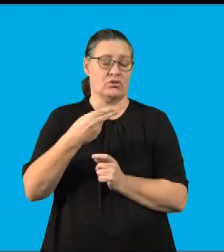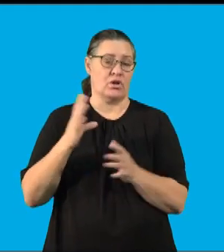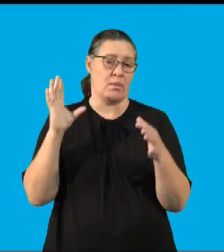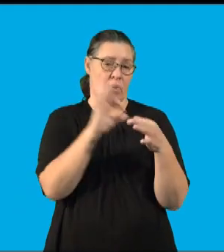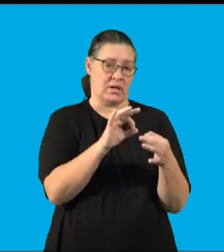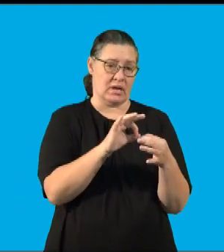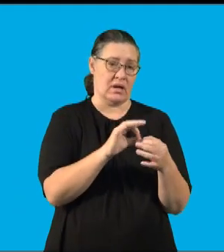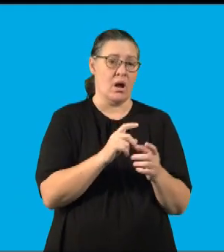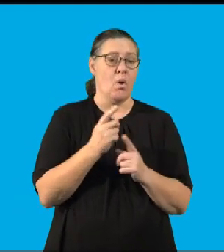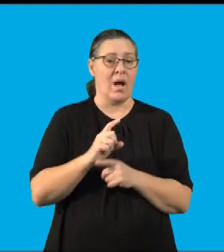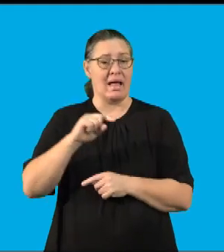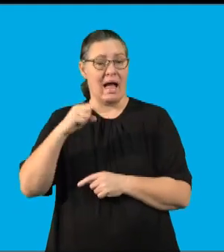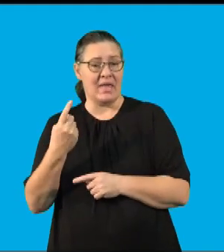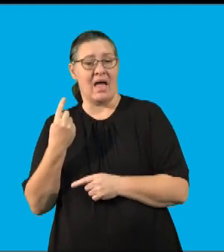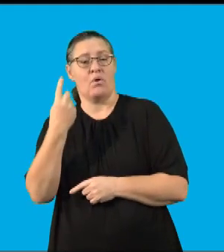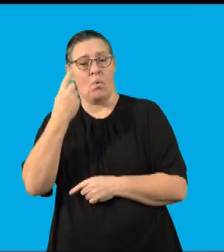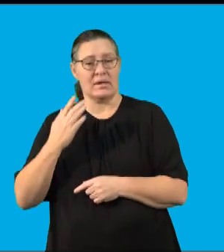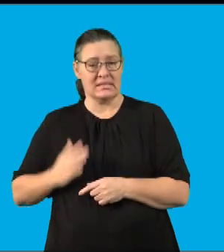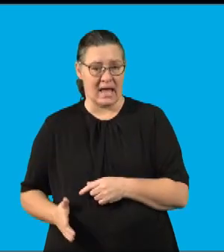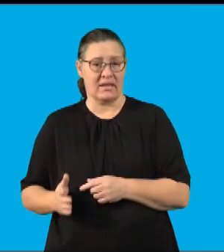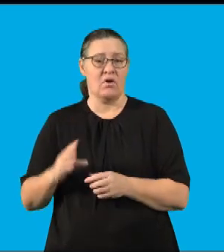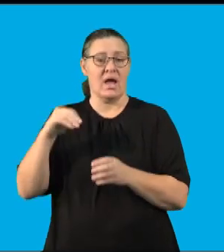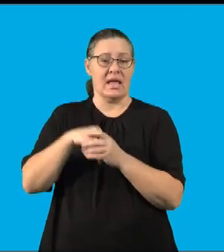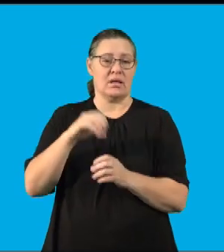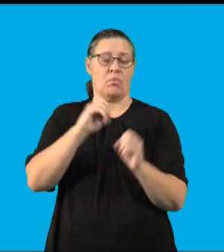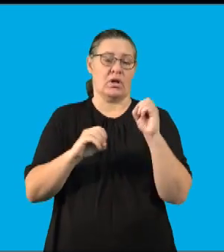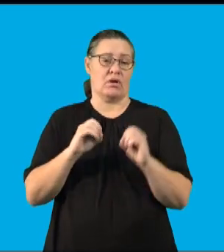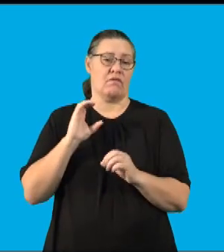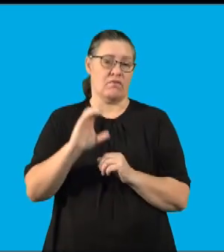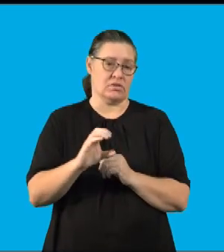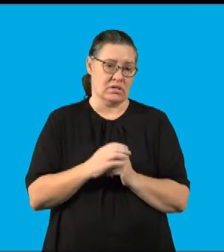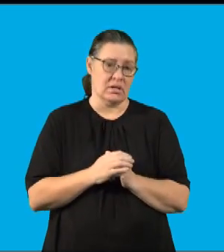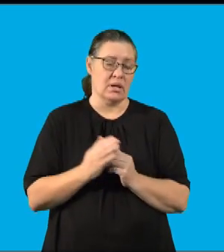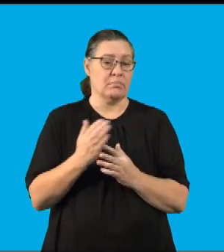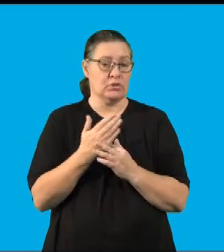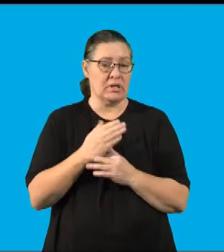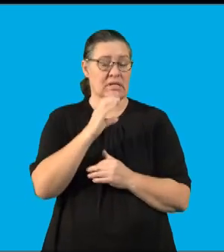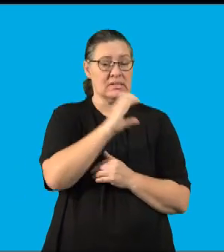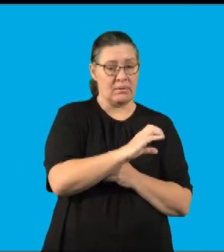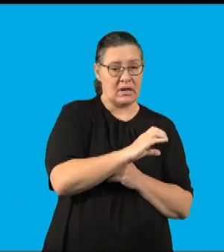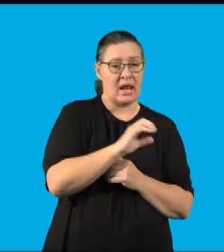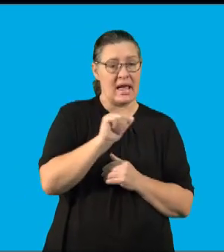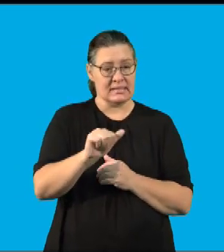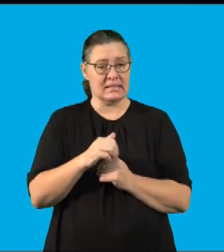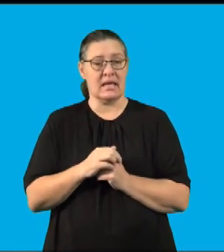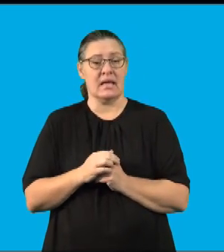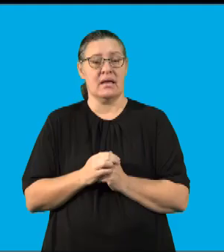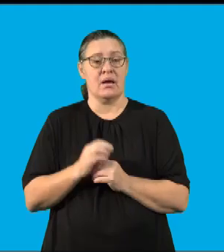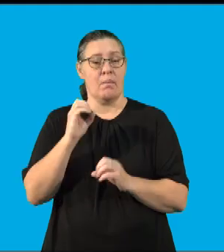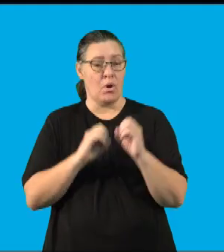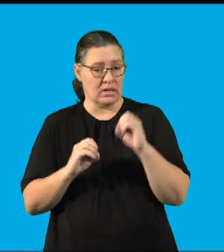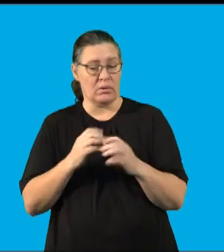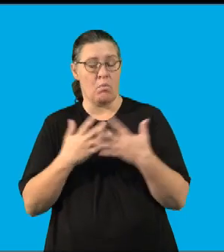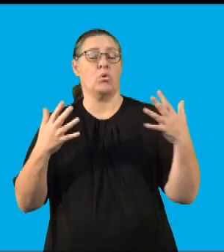while alcohols, they will only have 1 site for hydrogen bonding, which therefore means the intermolecular forces between the